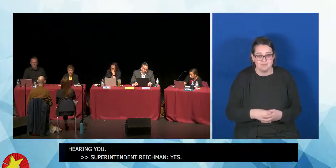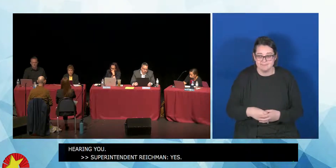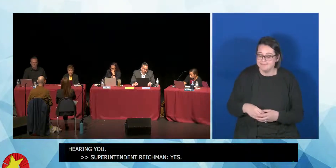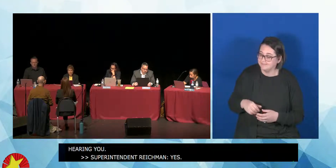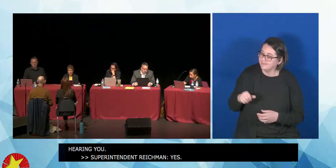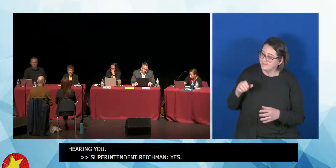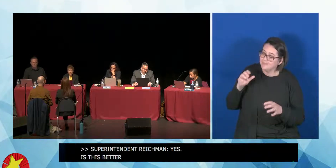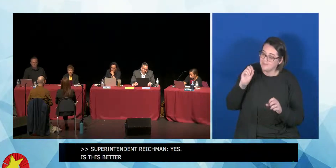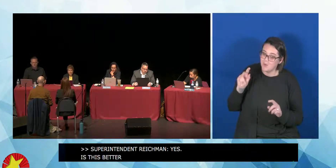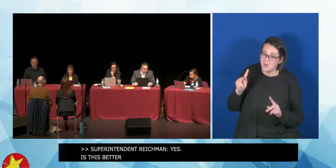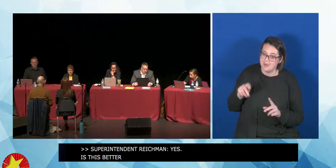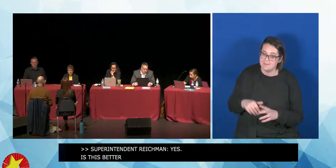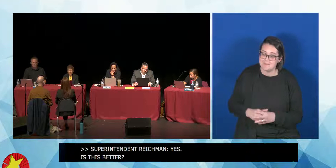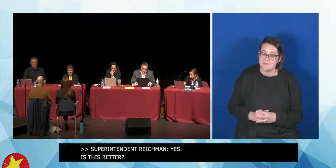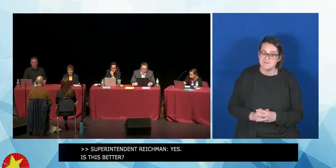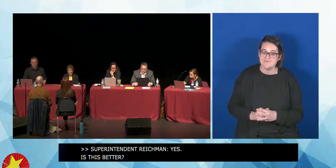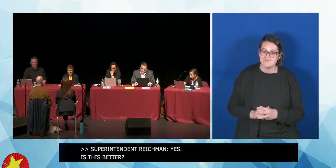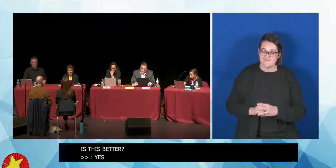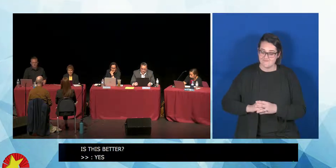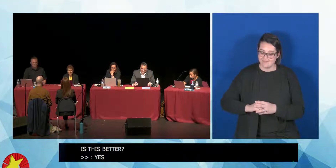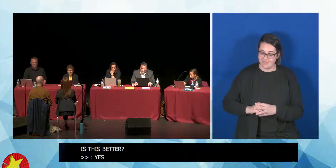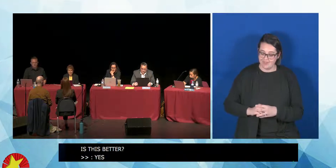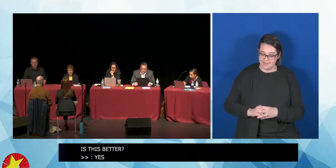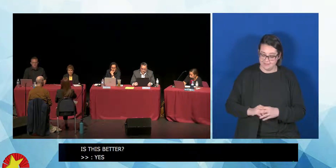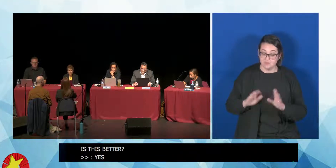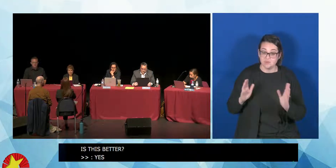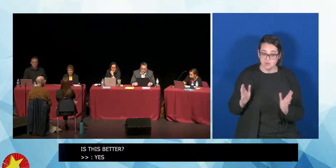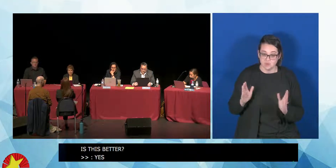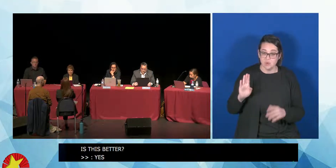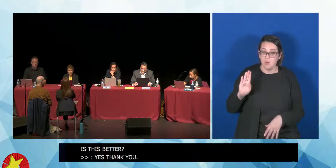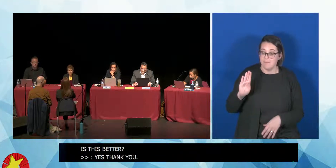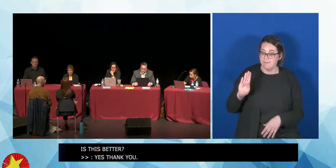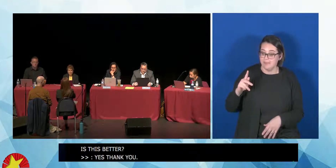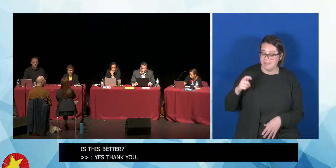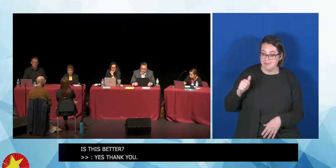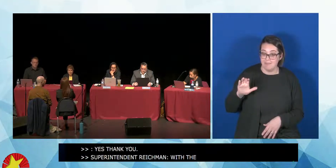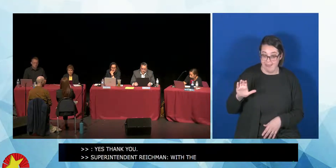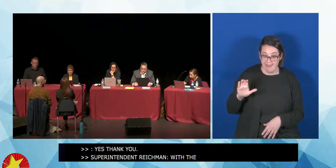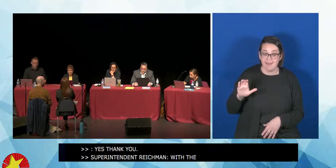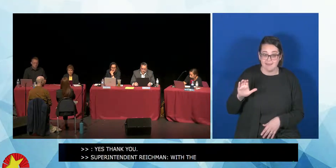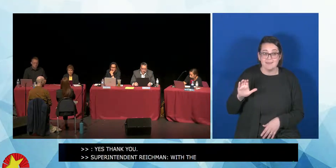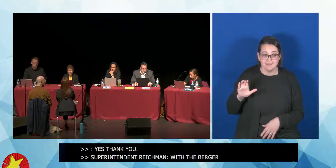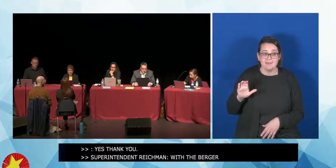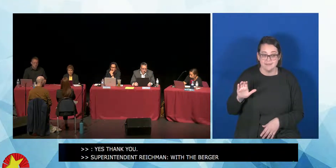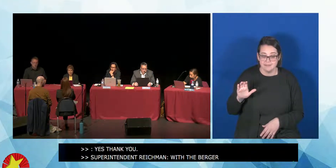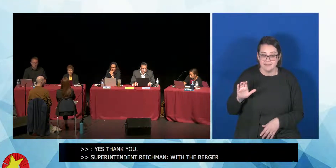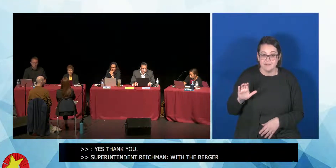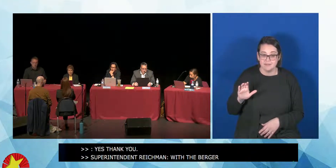Okay. So with the Berger Performing Arts Center,